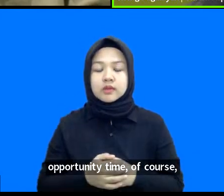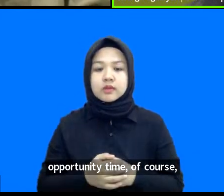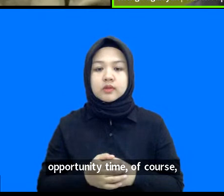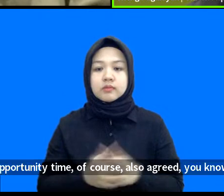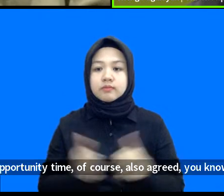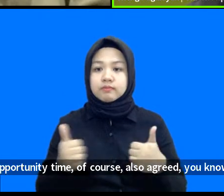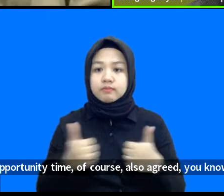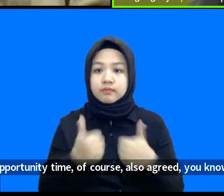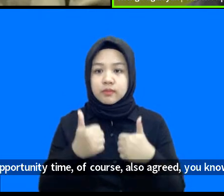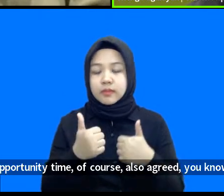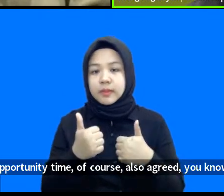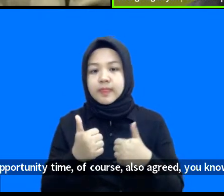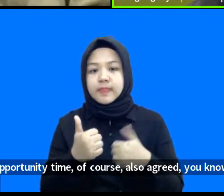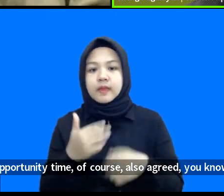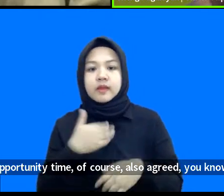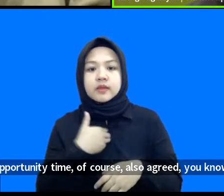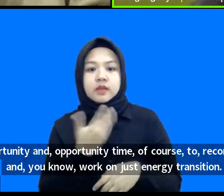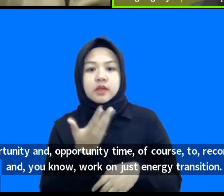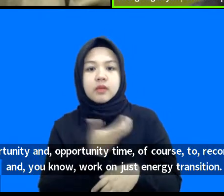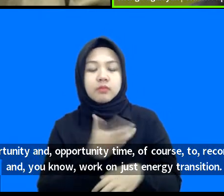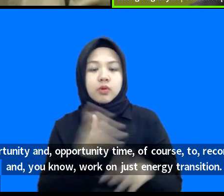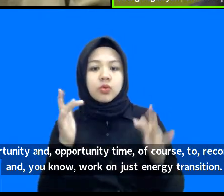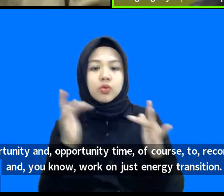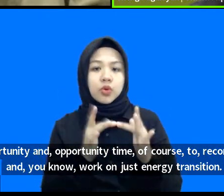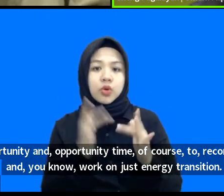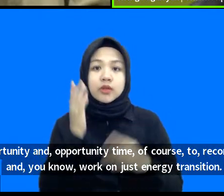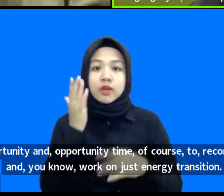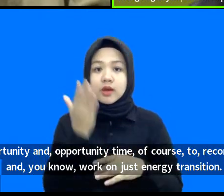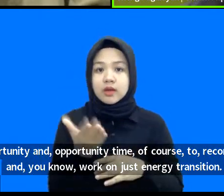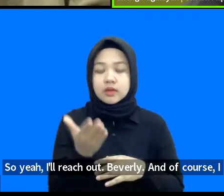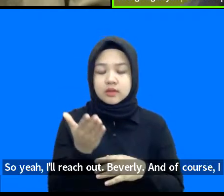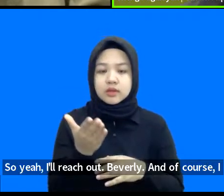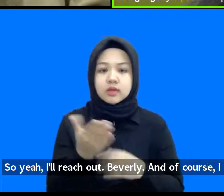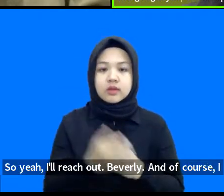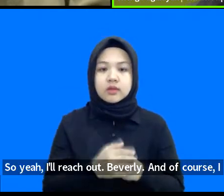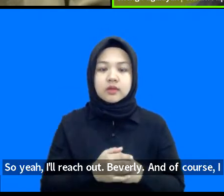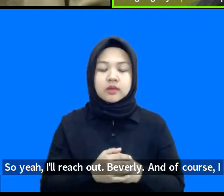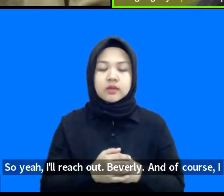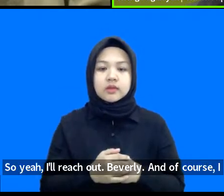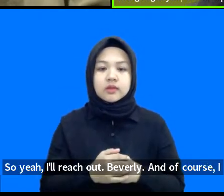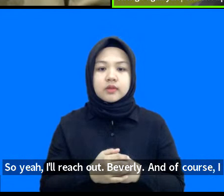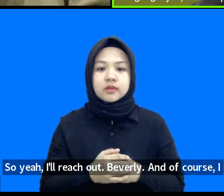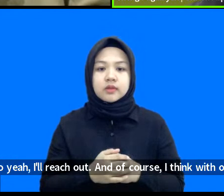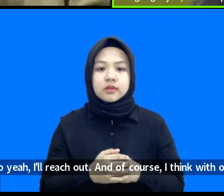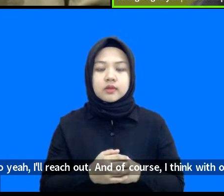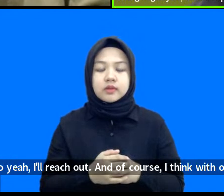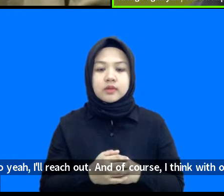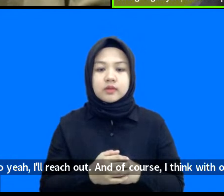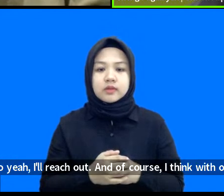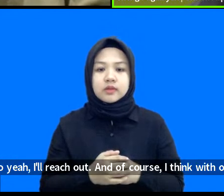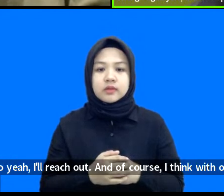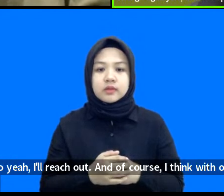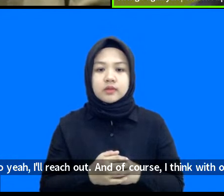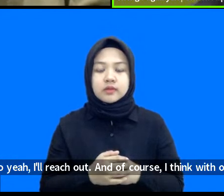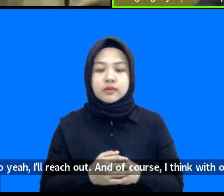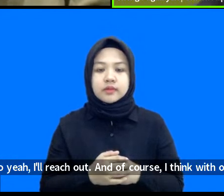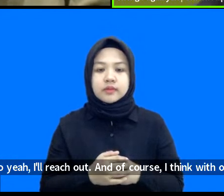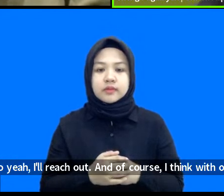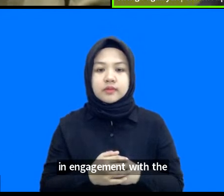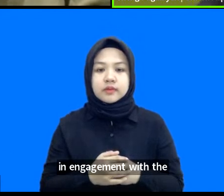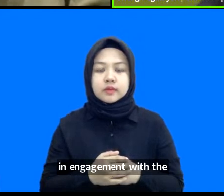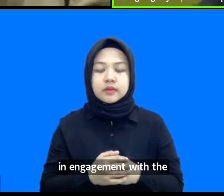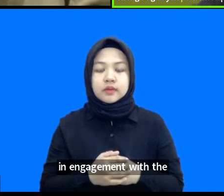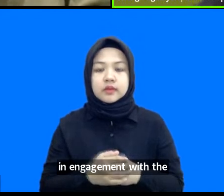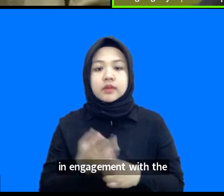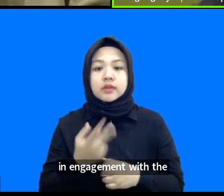reach out, Beverly, and of course, I think with our engagement with the Philippine EITI